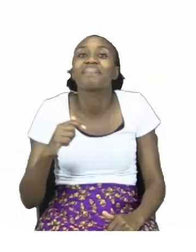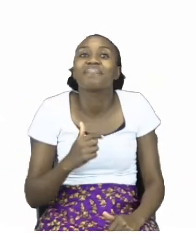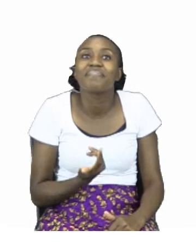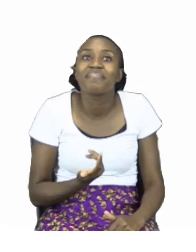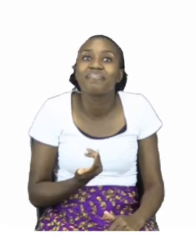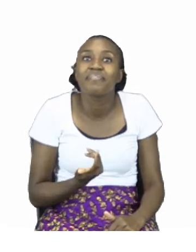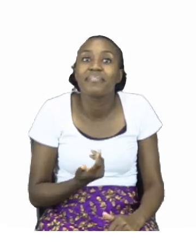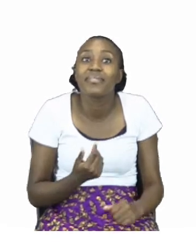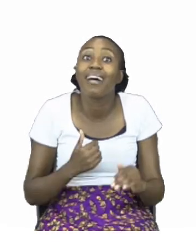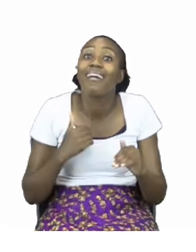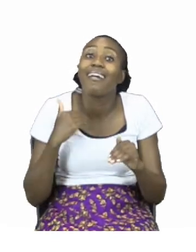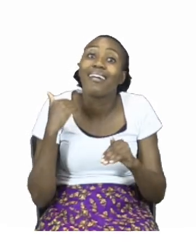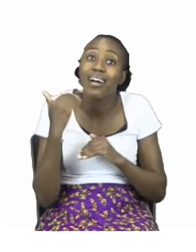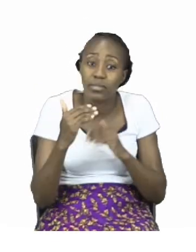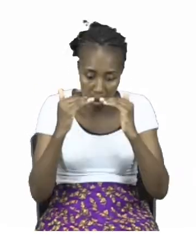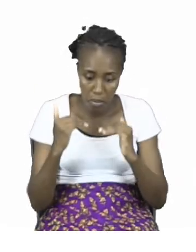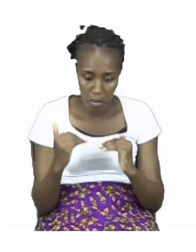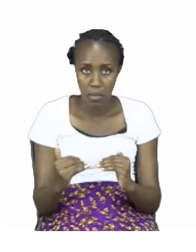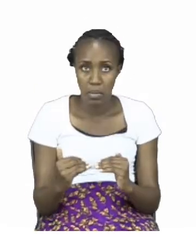then after that, we're going to do